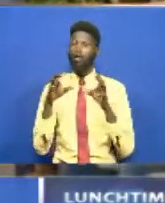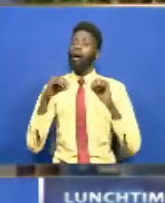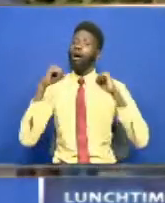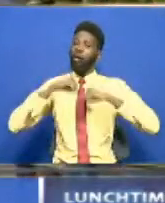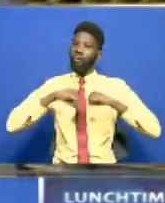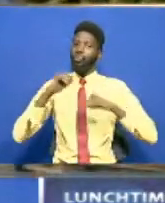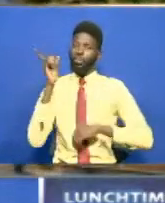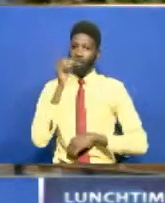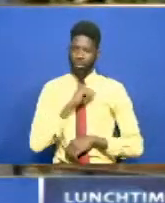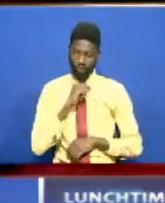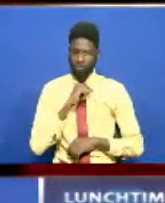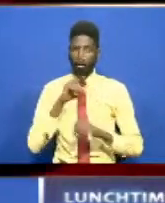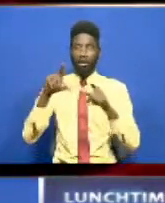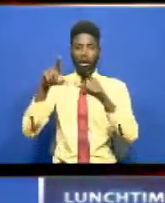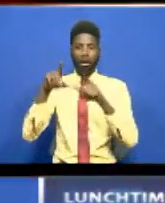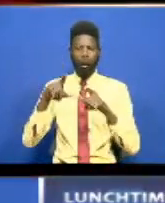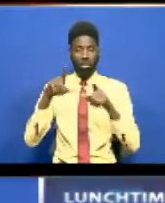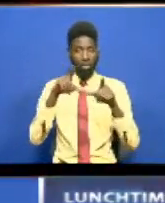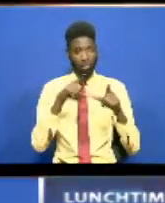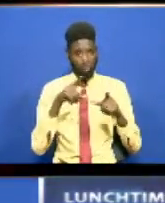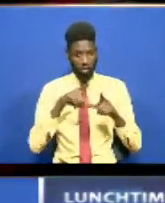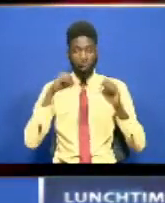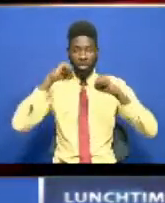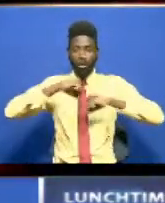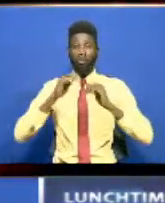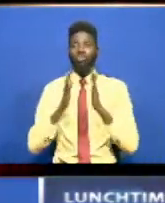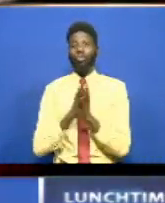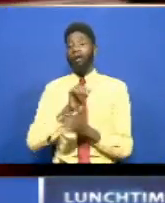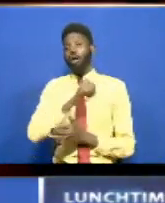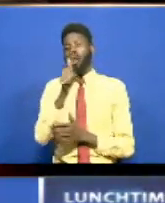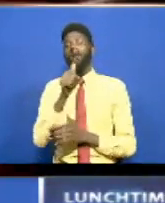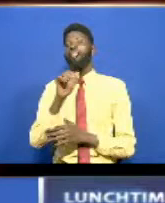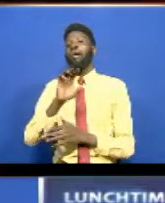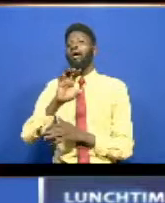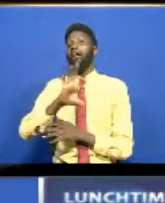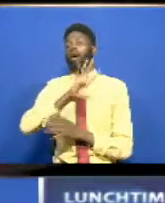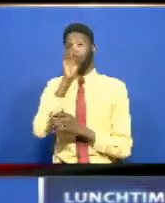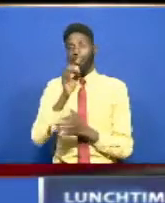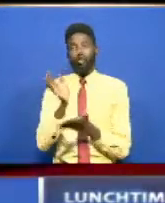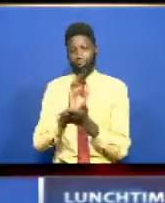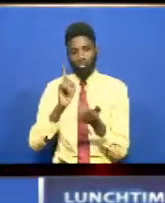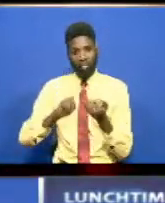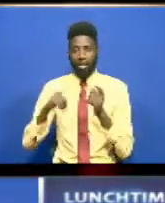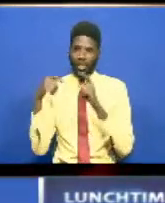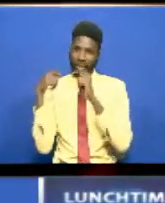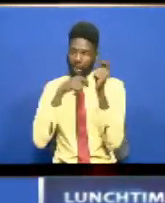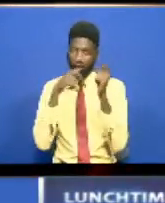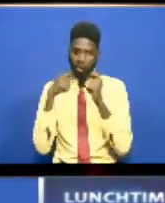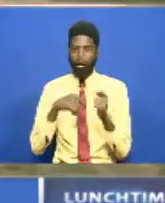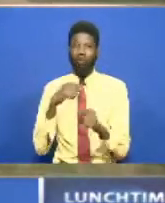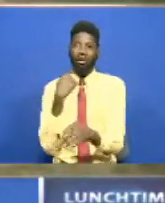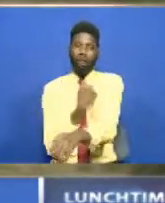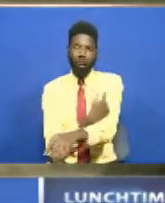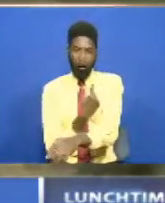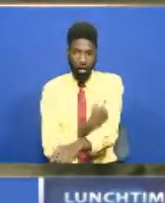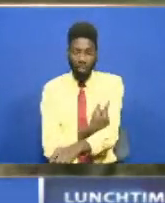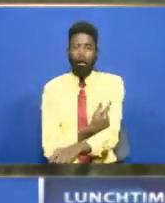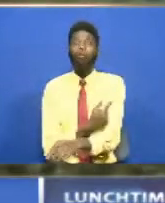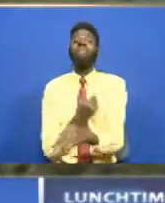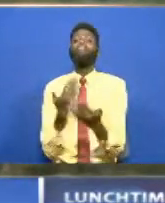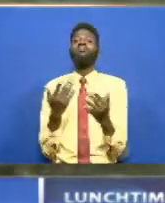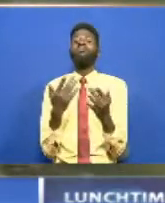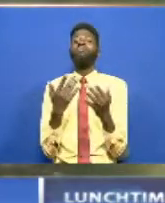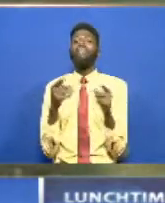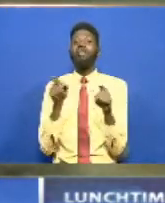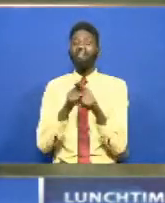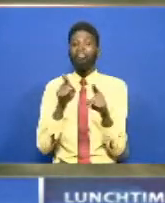of content licensing deals with African producers in markets including Senegal, Ghana, Zimbabwe, Angola and Mozambique. Meanwhile,